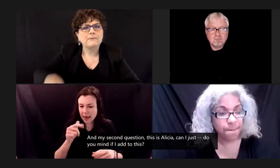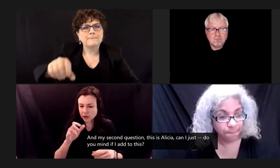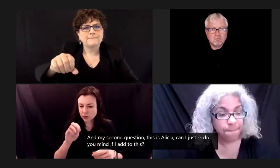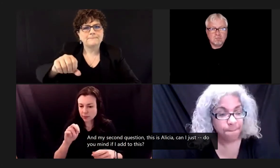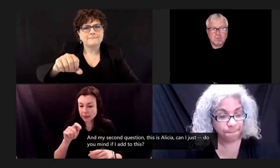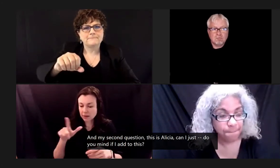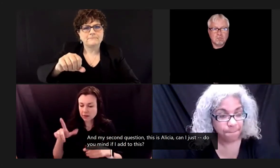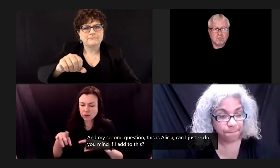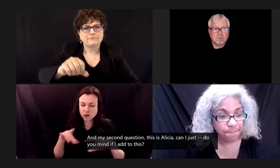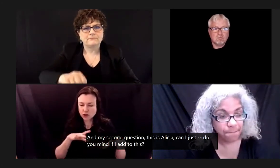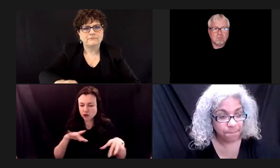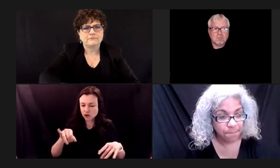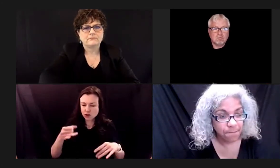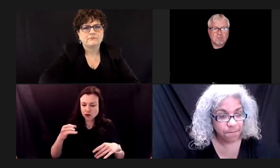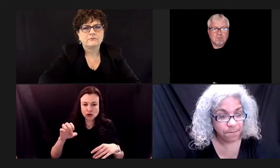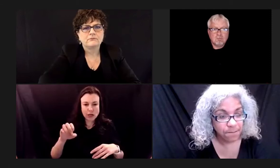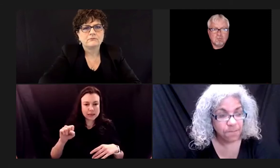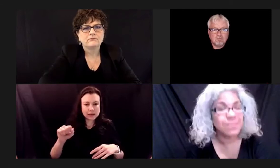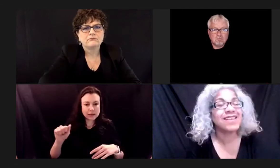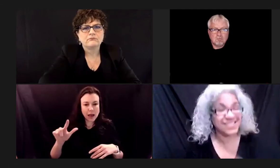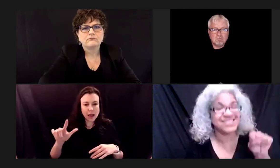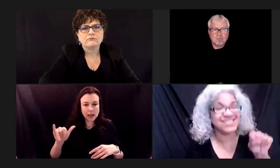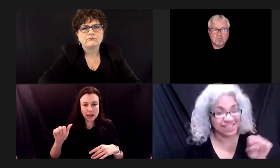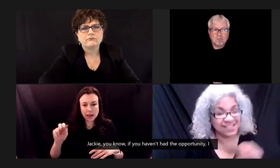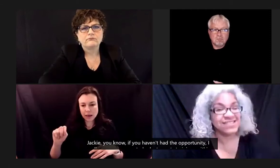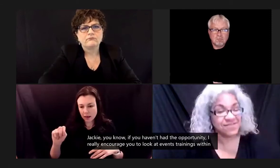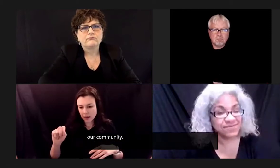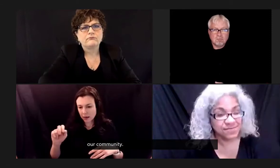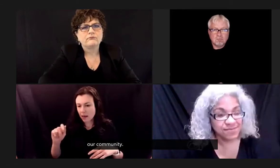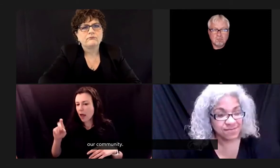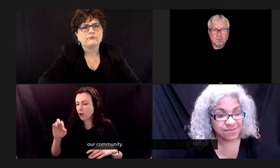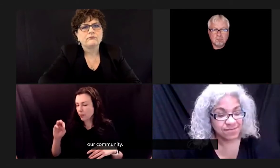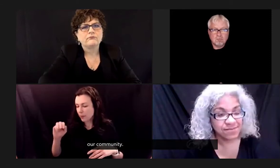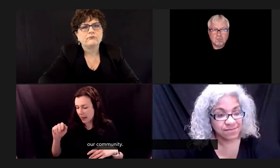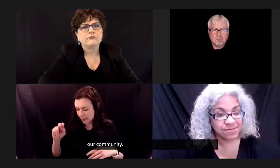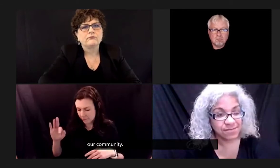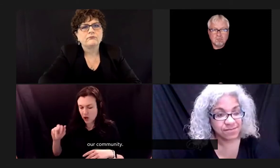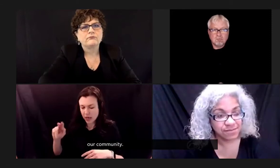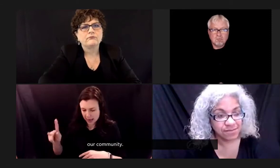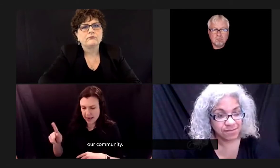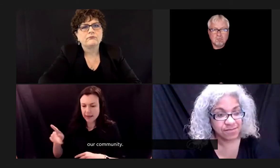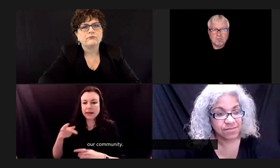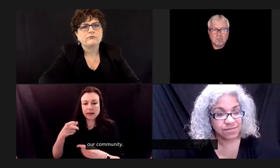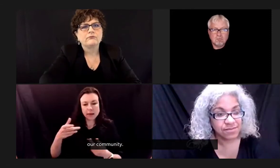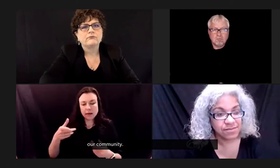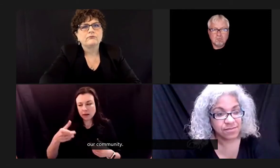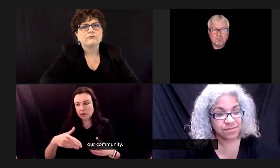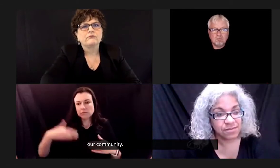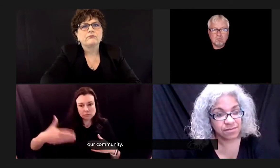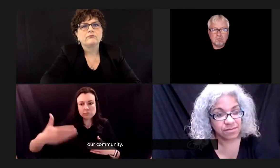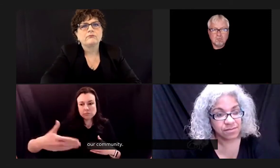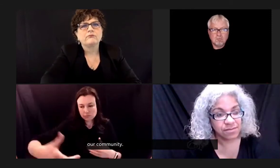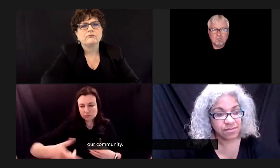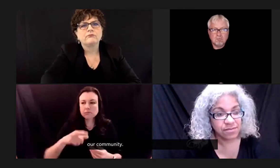our community. The civic engagement led by Jesselyn Ackerman-Frank